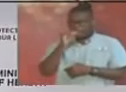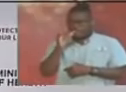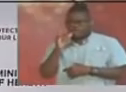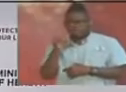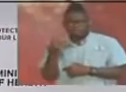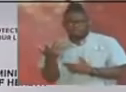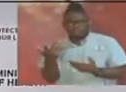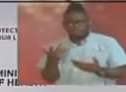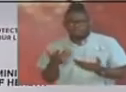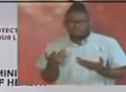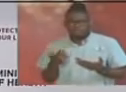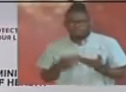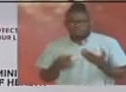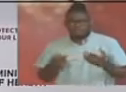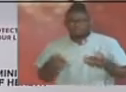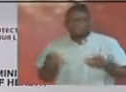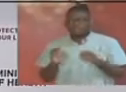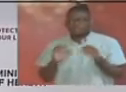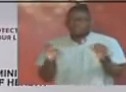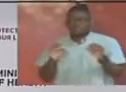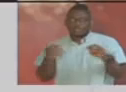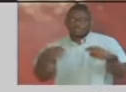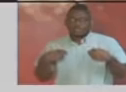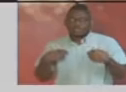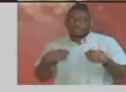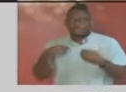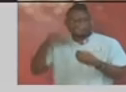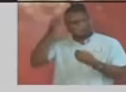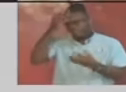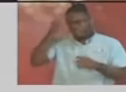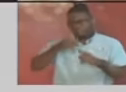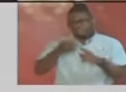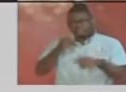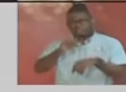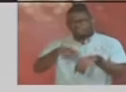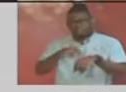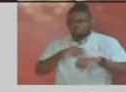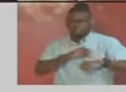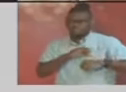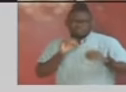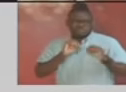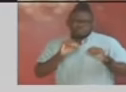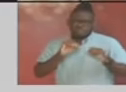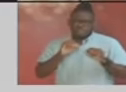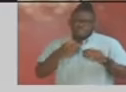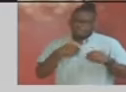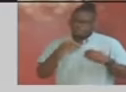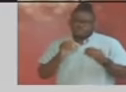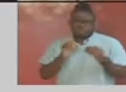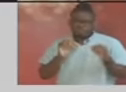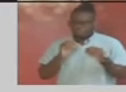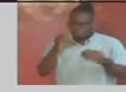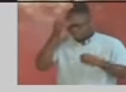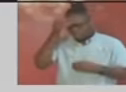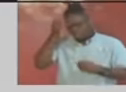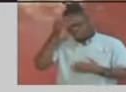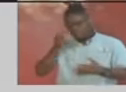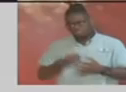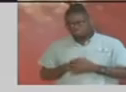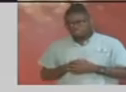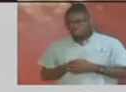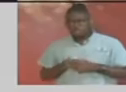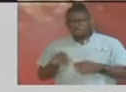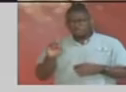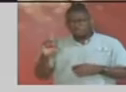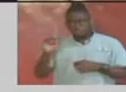No, I haven't had any formal update from national security in that regard. I do have a member of the police force on